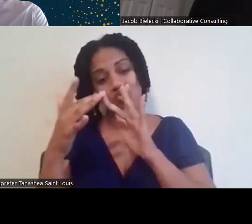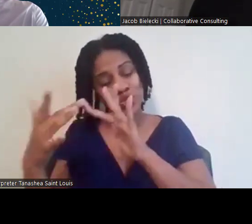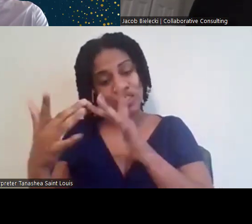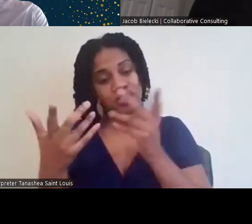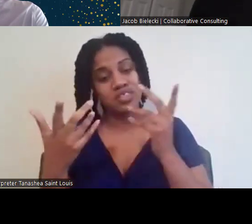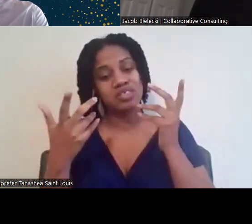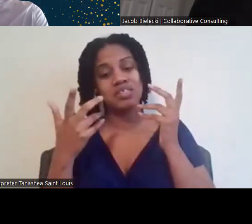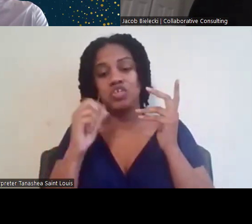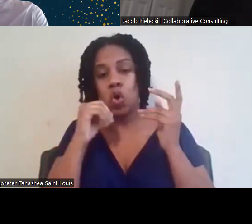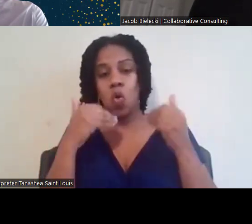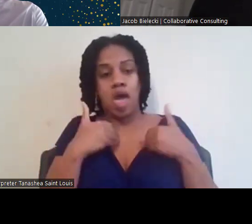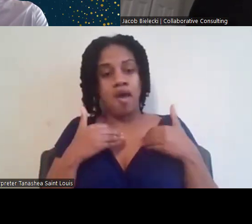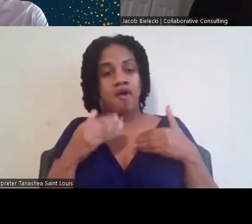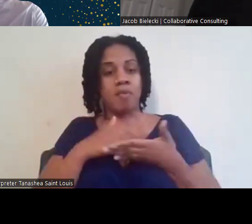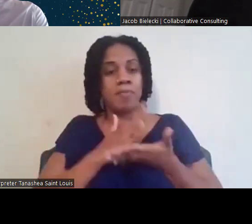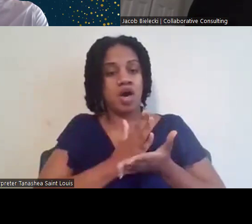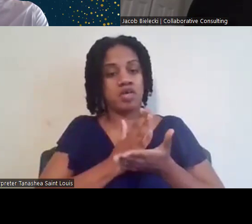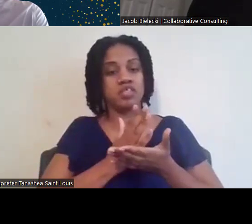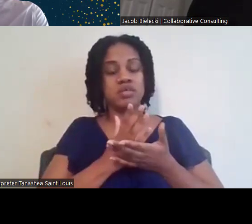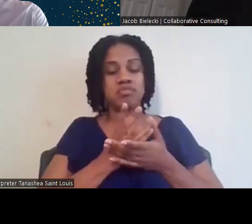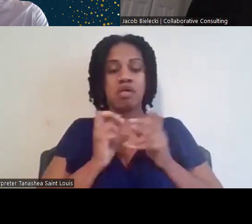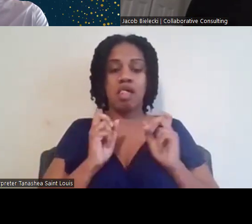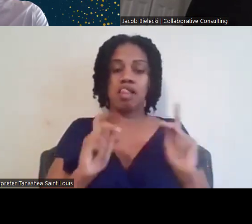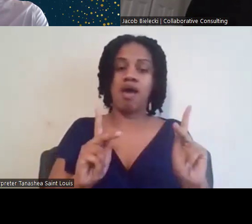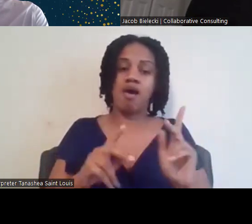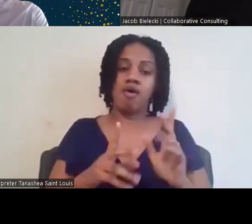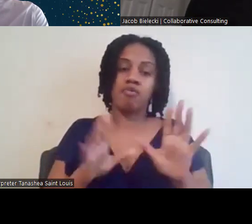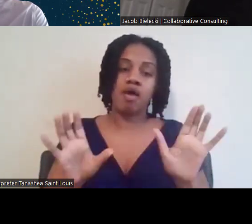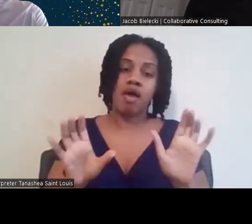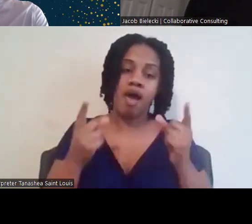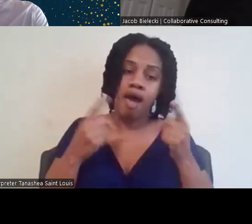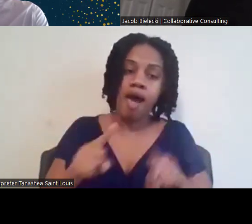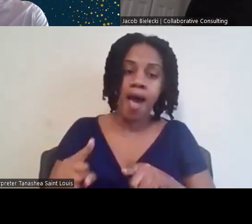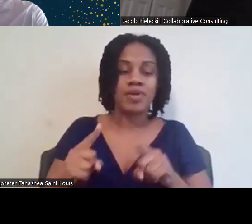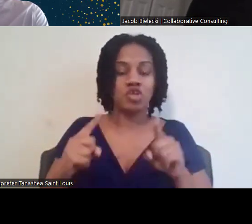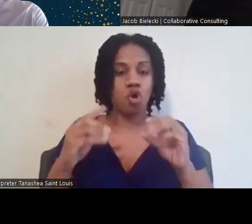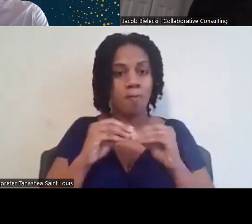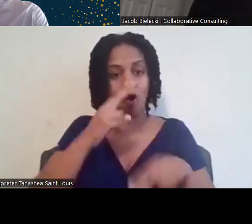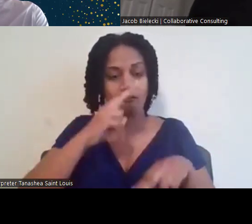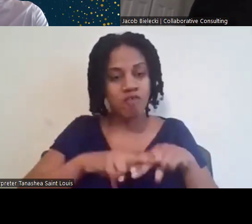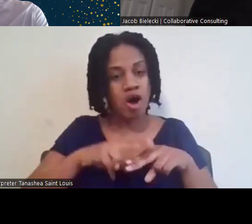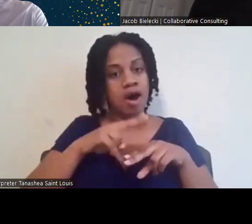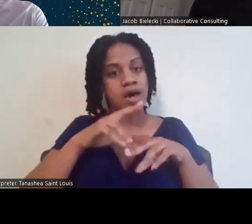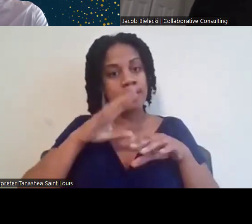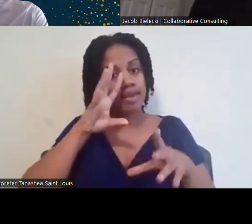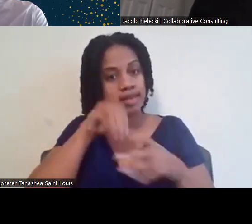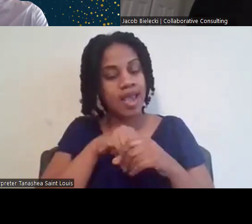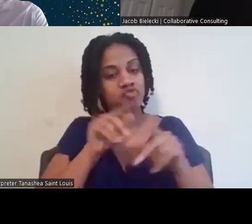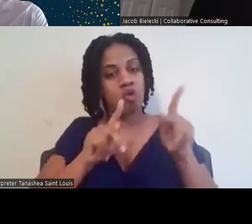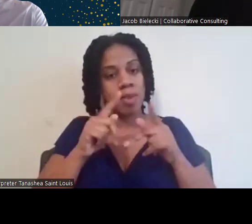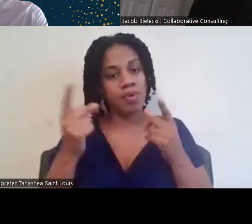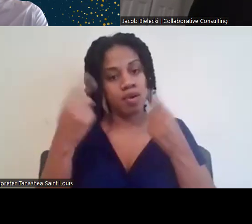a budget that allows for things like that, to make it more fun and engaging for people to come out, right? Because